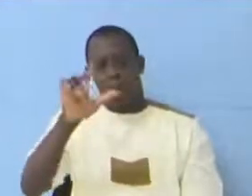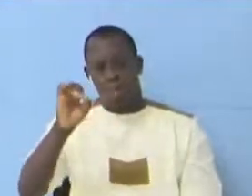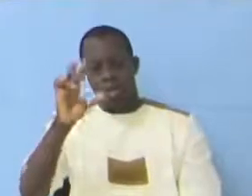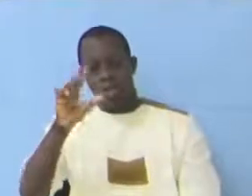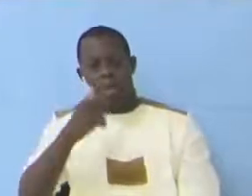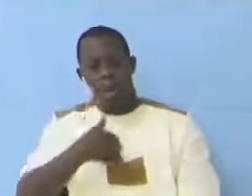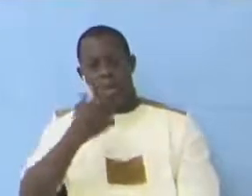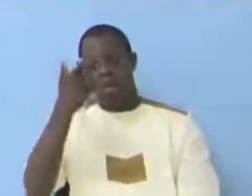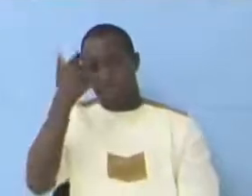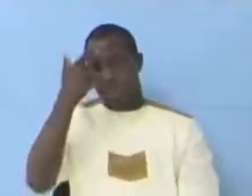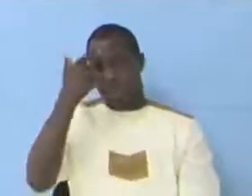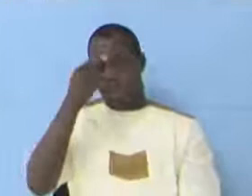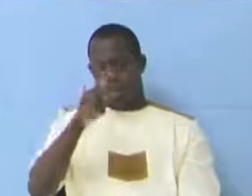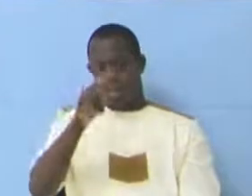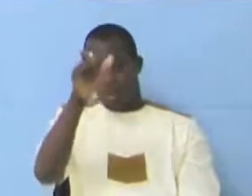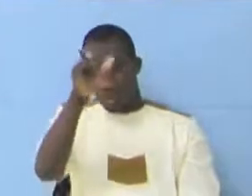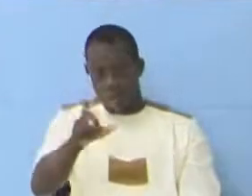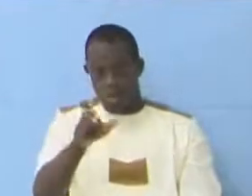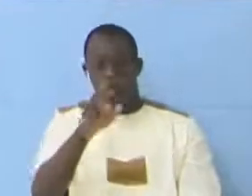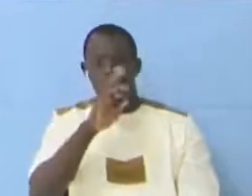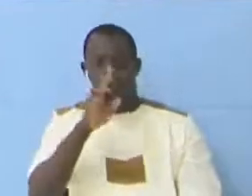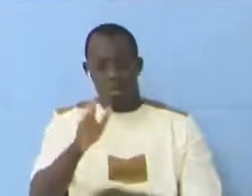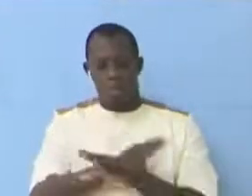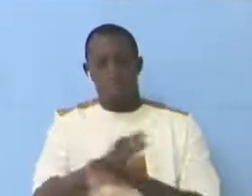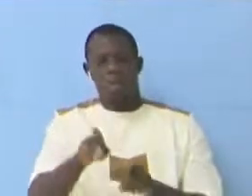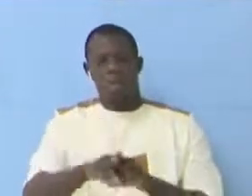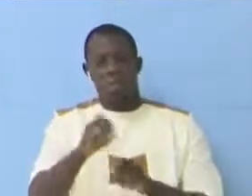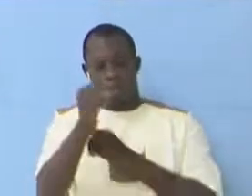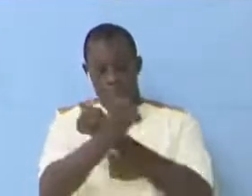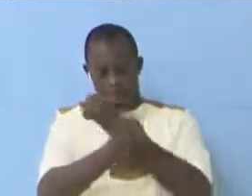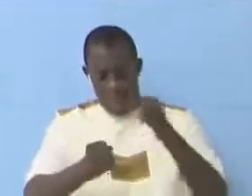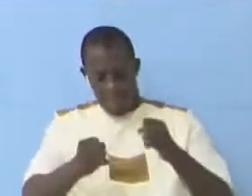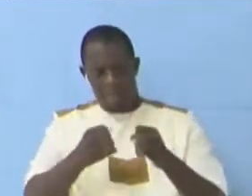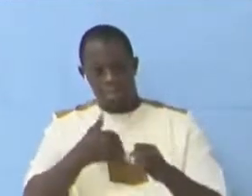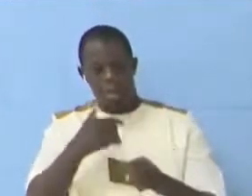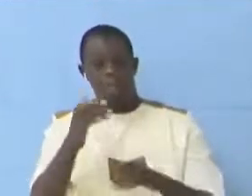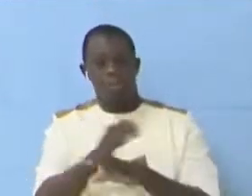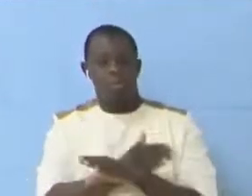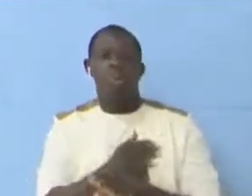guy who in fact was tying me. They were